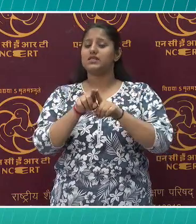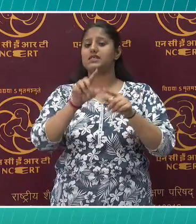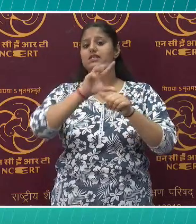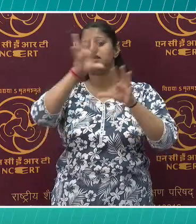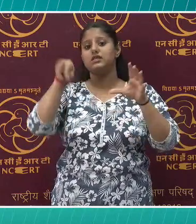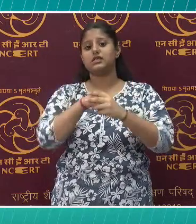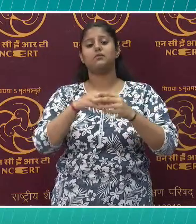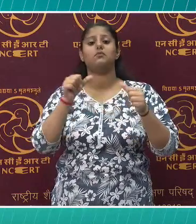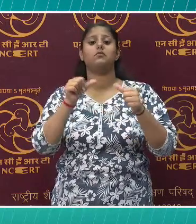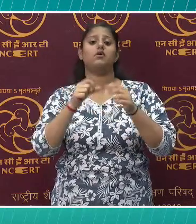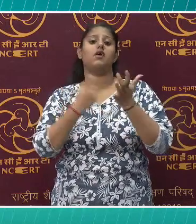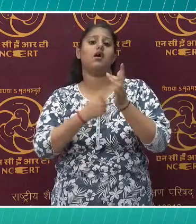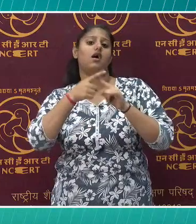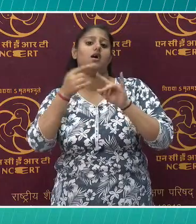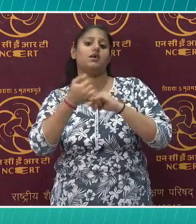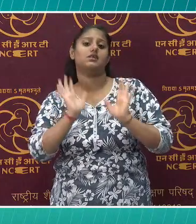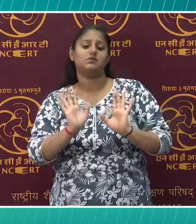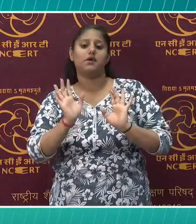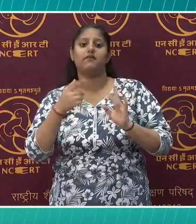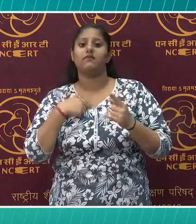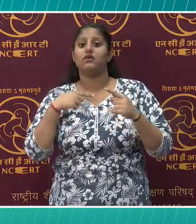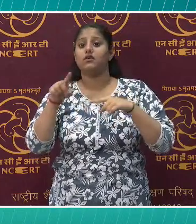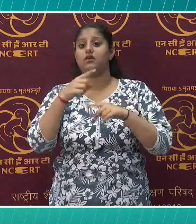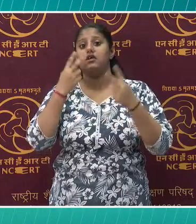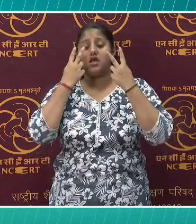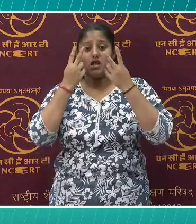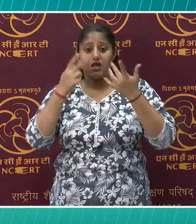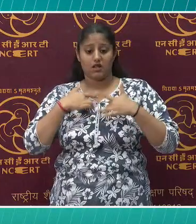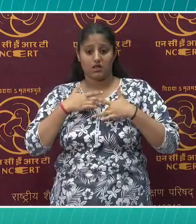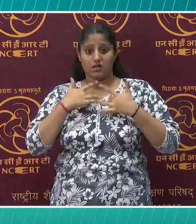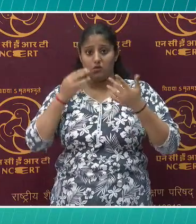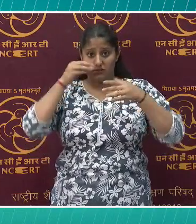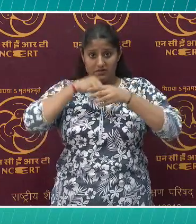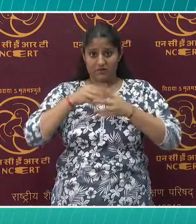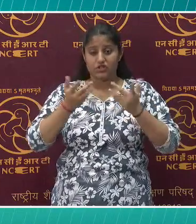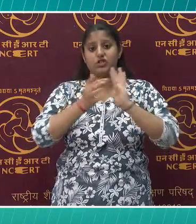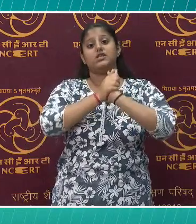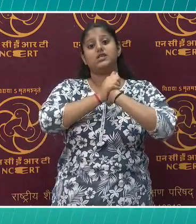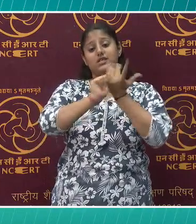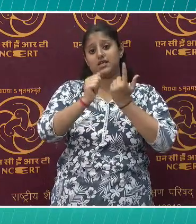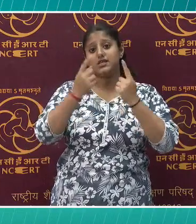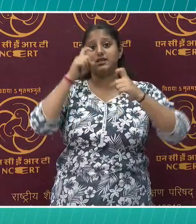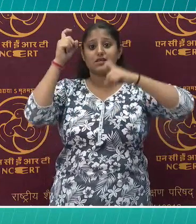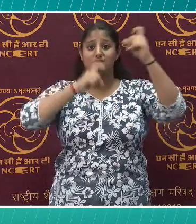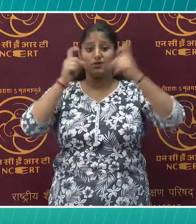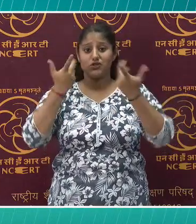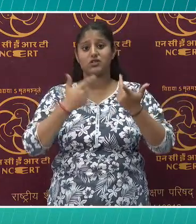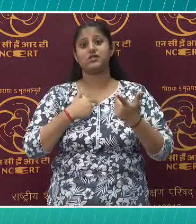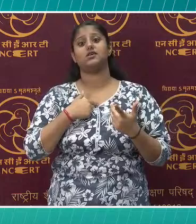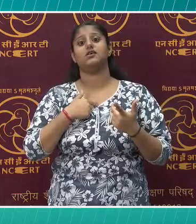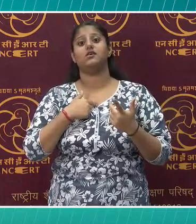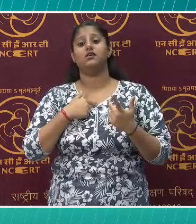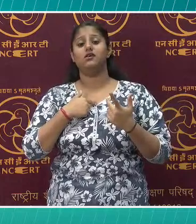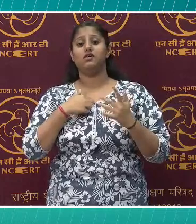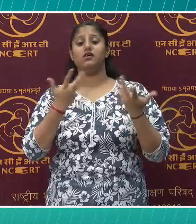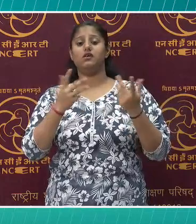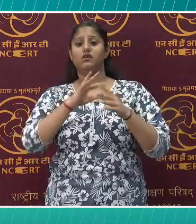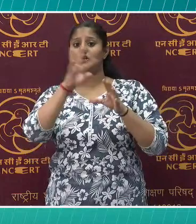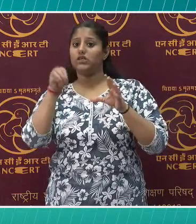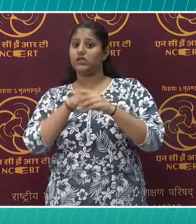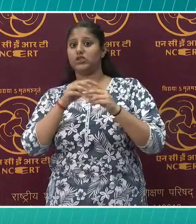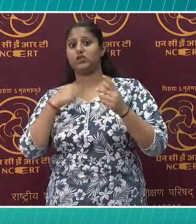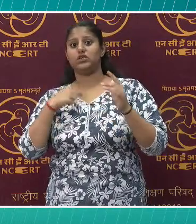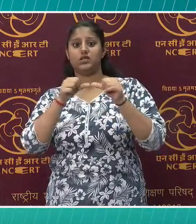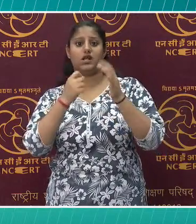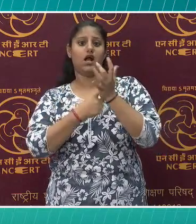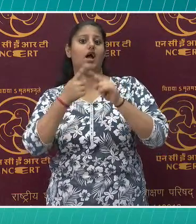arts. The critical analysis, the observation, the skills of expression from your within. So that is what